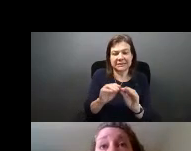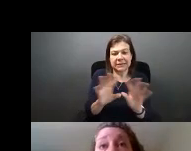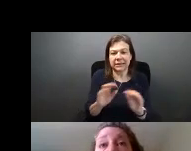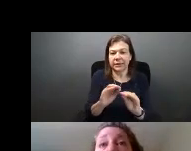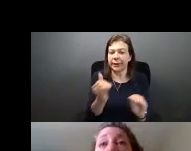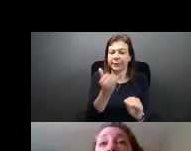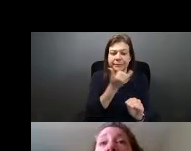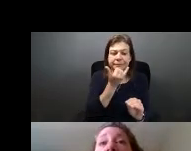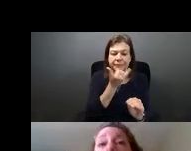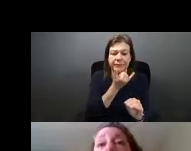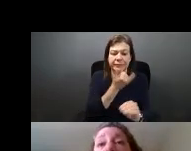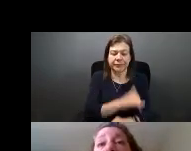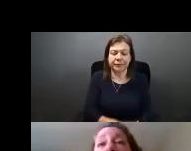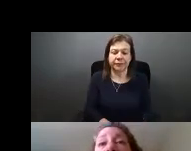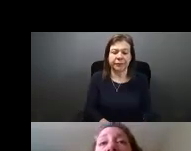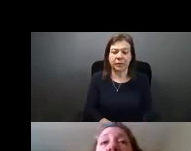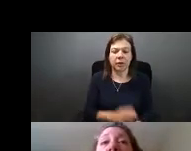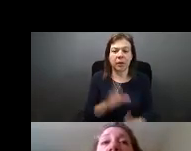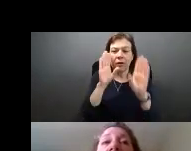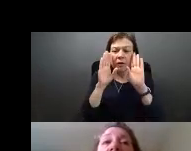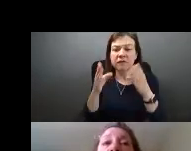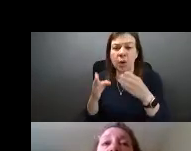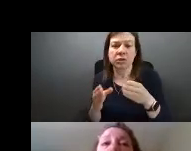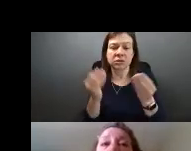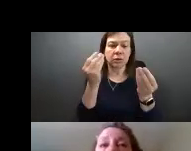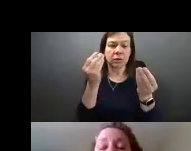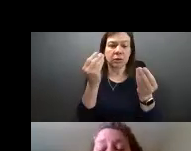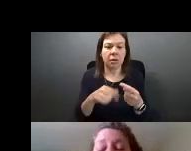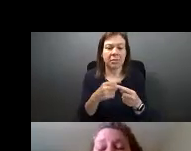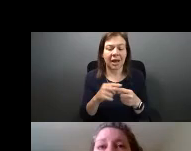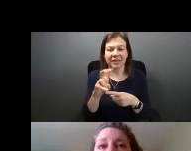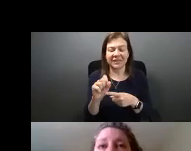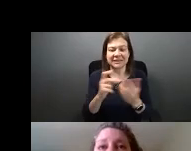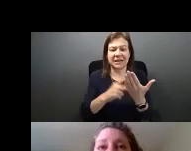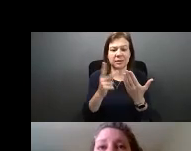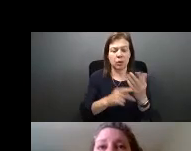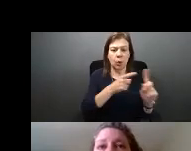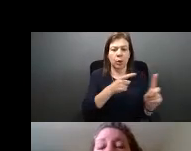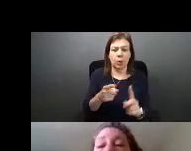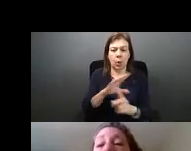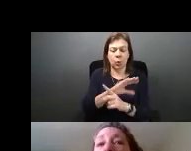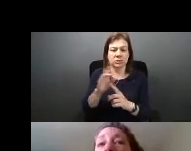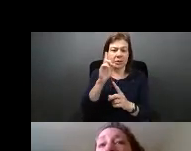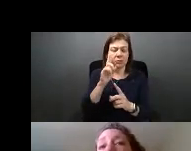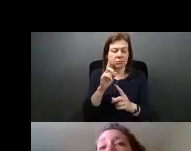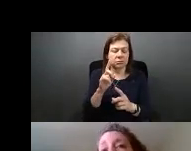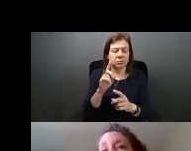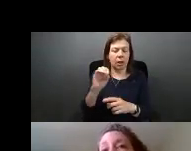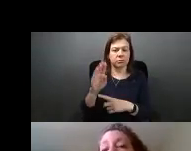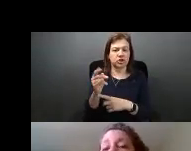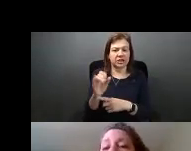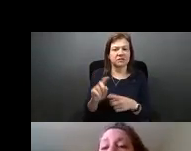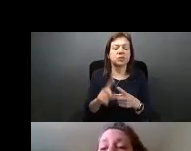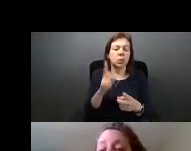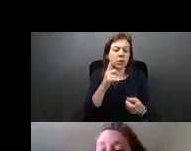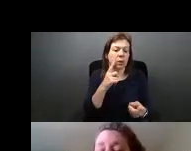error-free. Focus on telling us about the VSA program goals and objectives you will